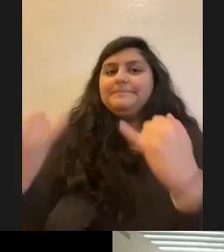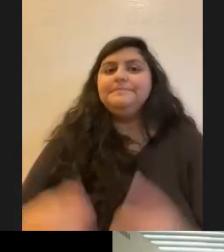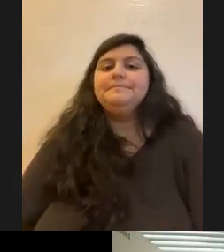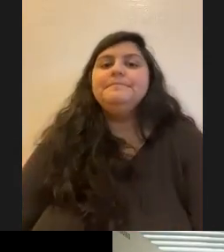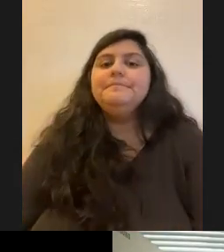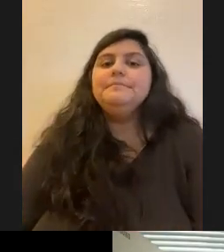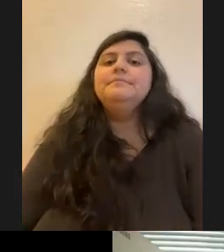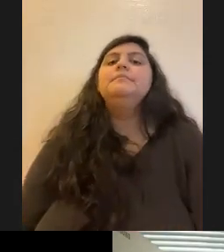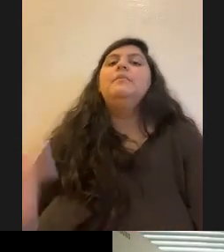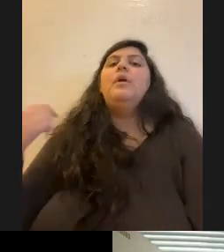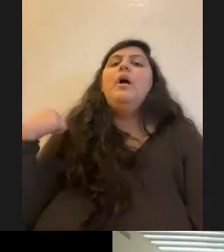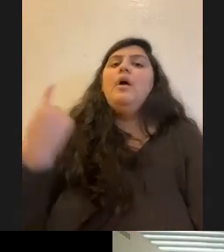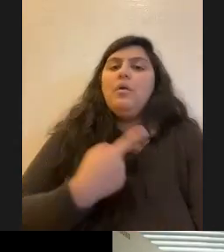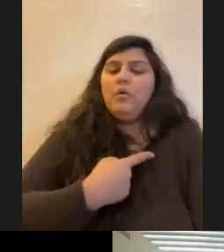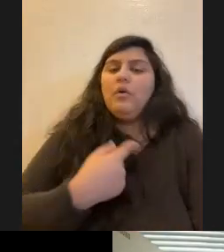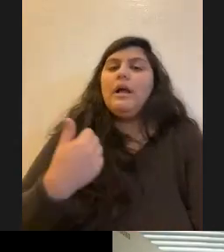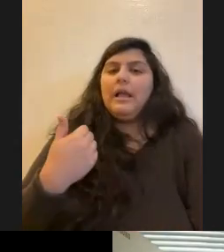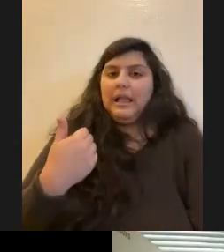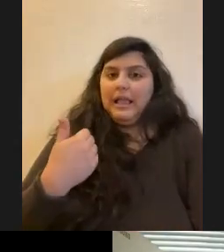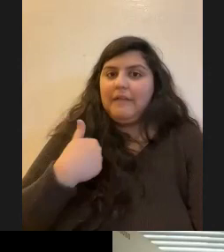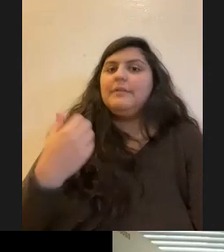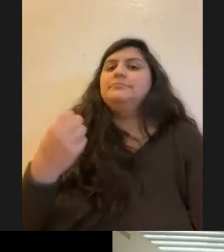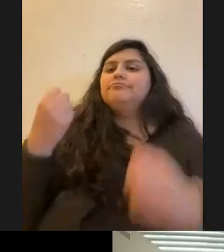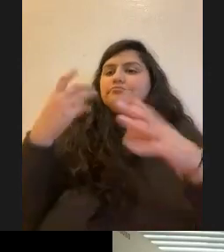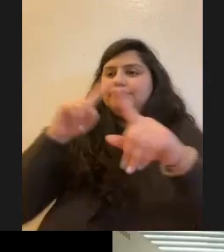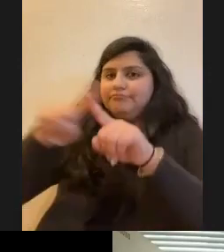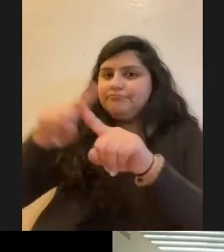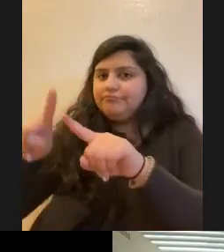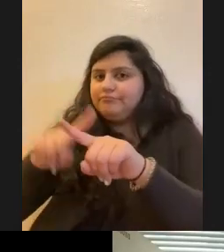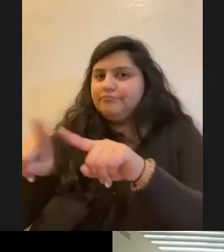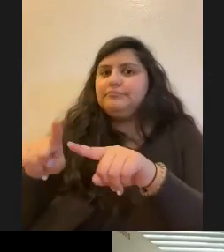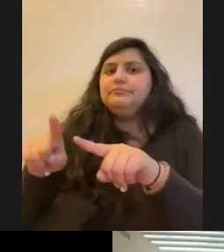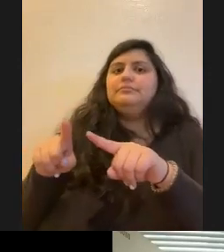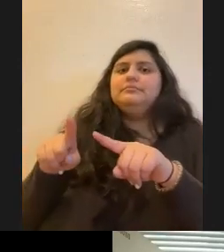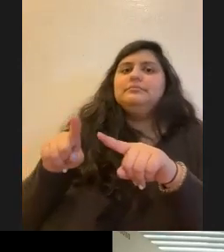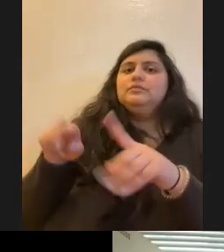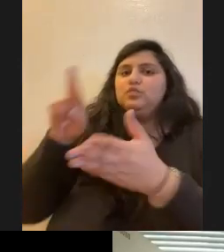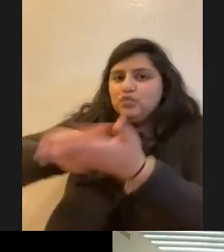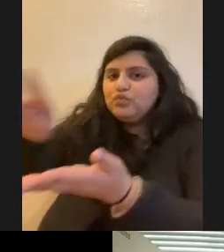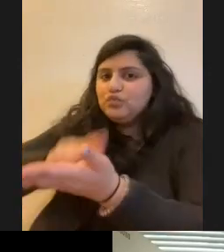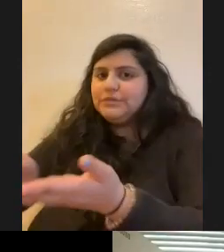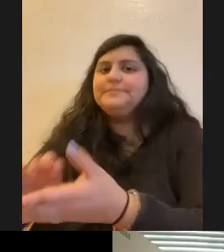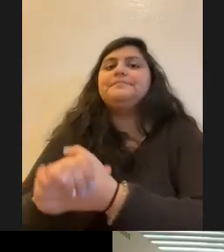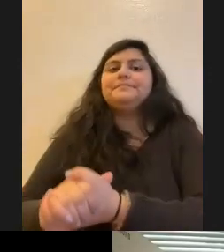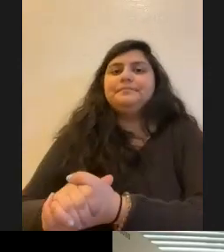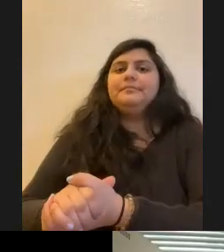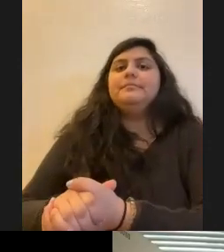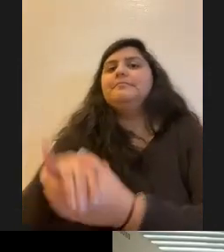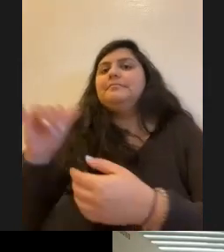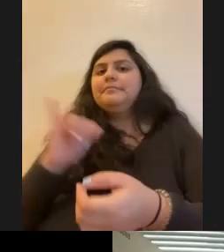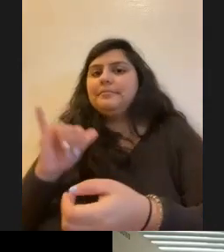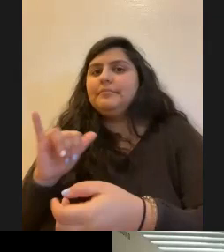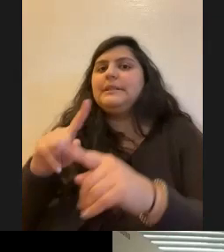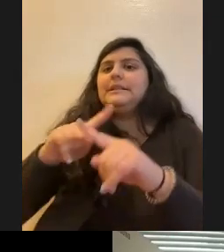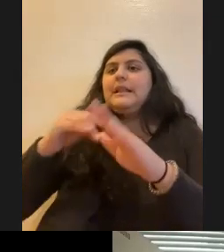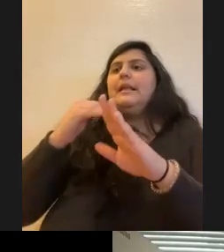we are really cool interdisciplinary. We do a lot of cool interdisciplinary work. So it's kind of like levels of the